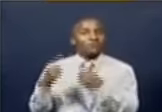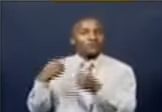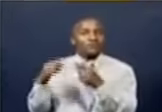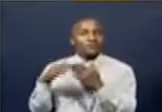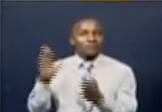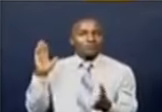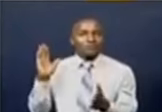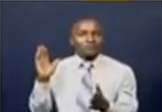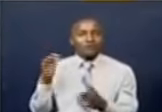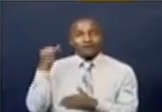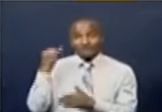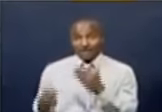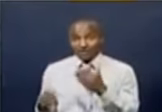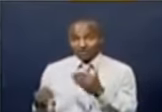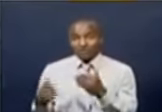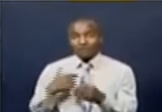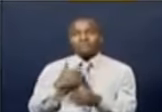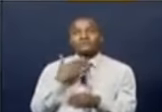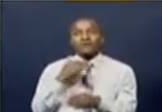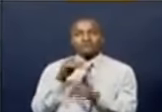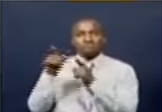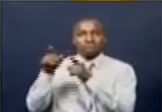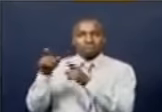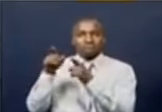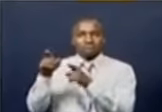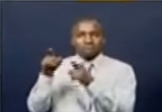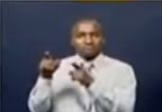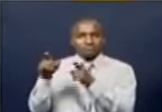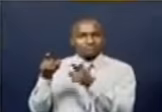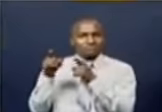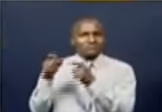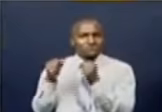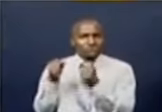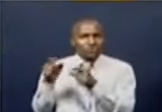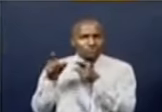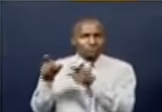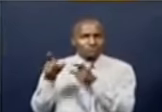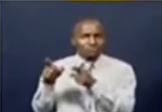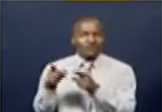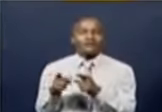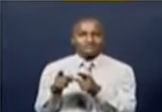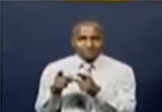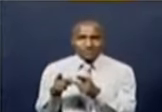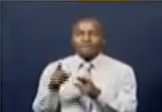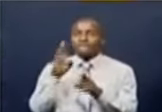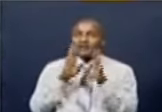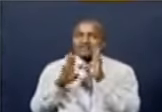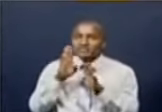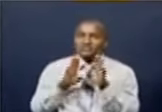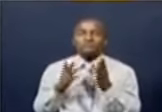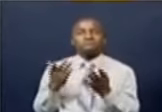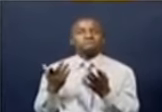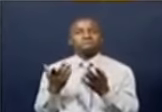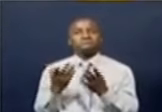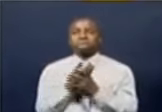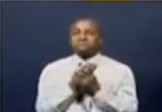Yeah. Thank you. Lastly, I would like to condemn the strong about possible. Yeah. The frustration and the demeaning manner in